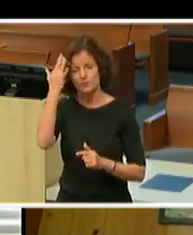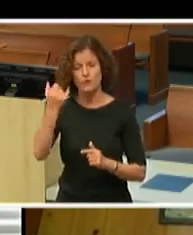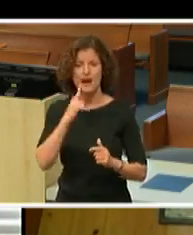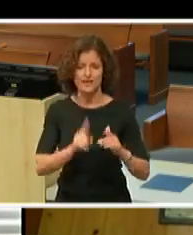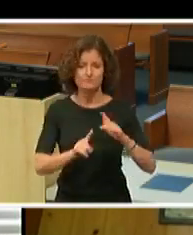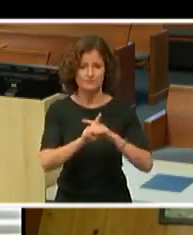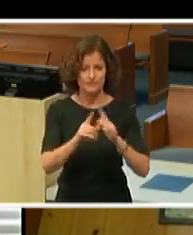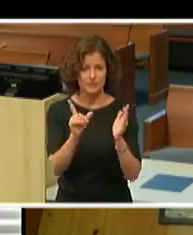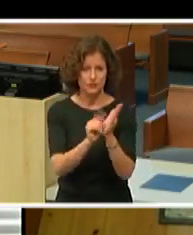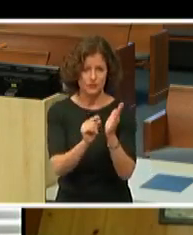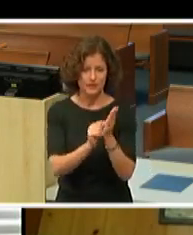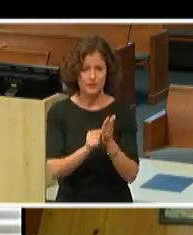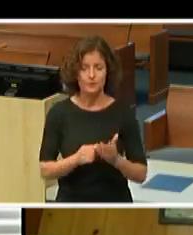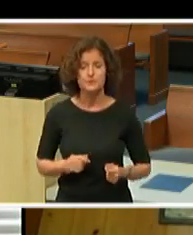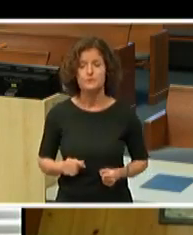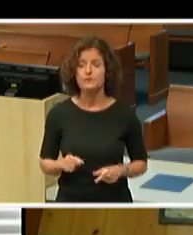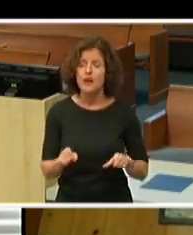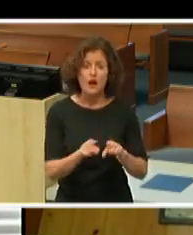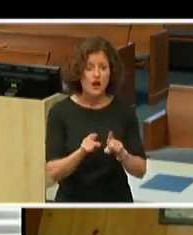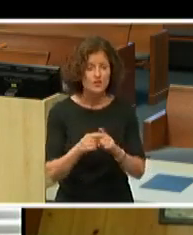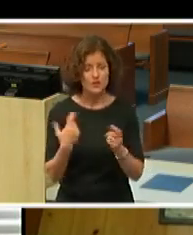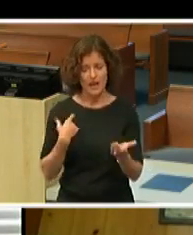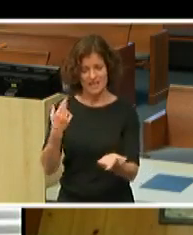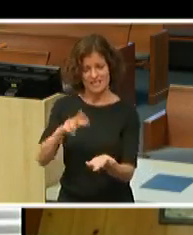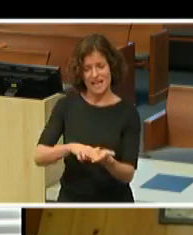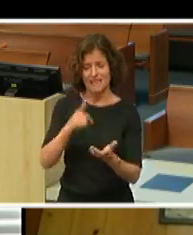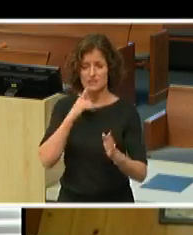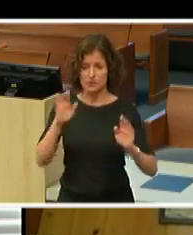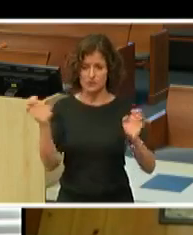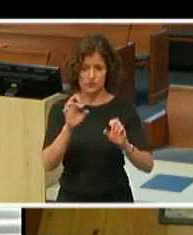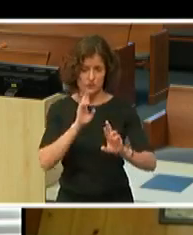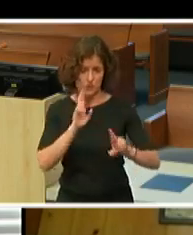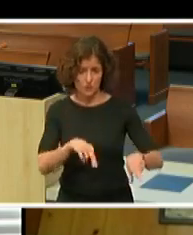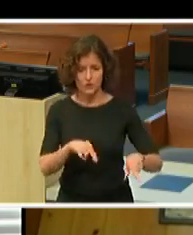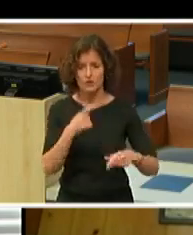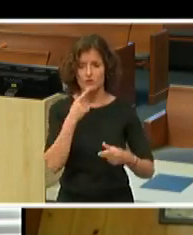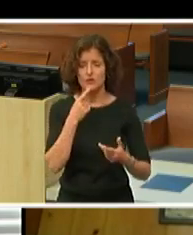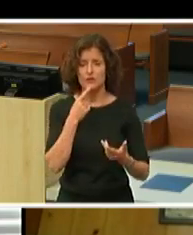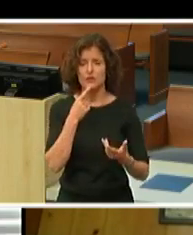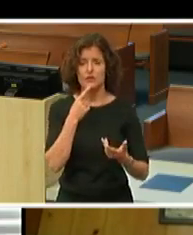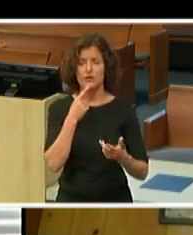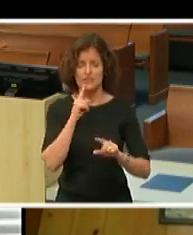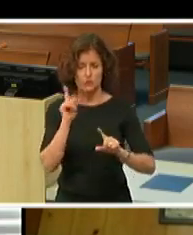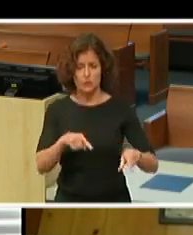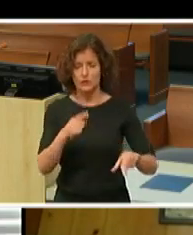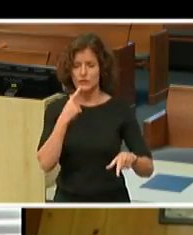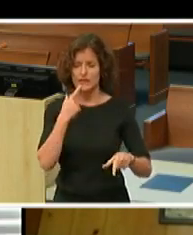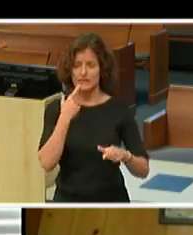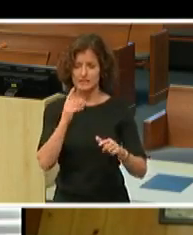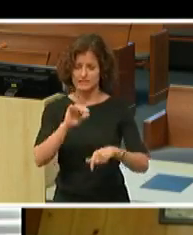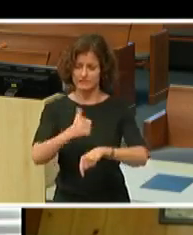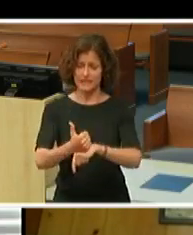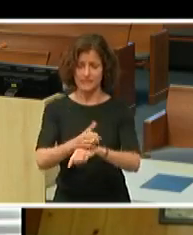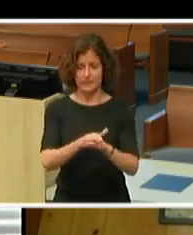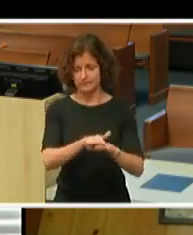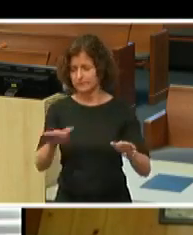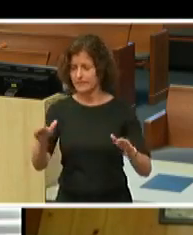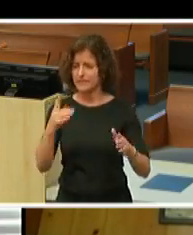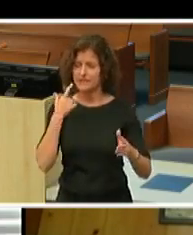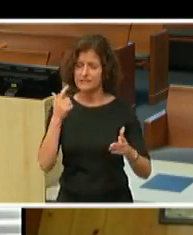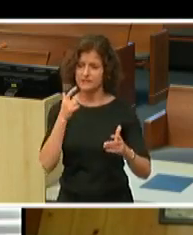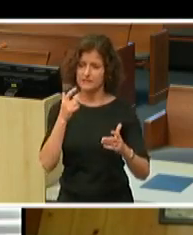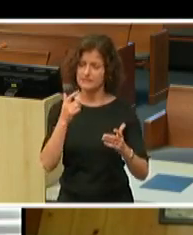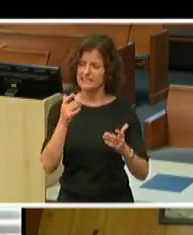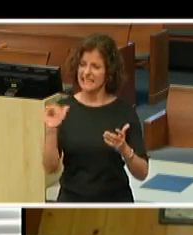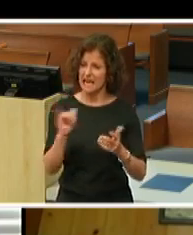The other thing to know is earlier today I signed this emergency order, and basically it lays out our authority because of the very questions you're